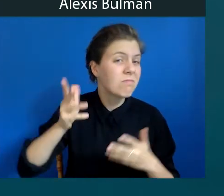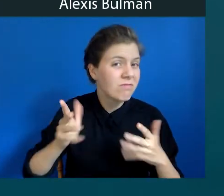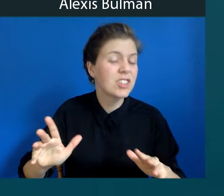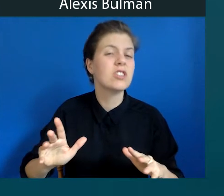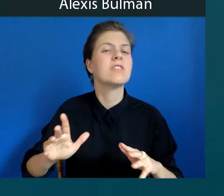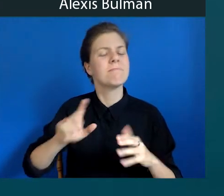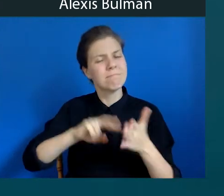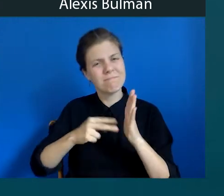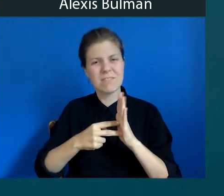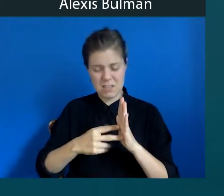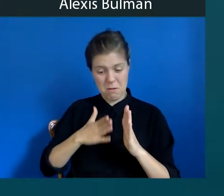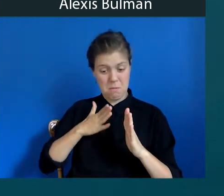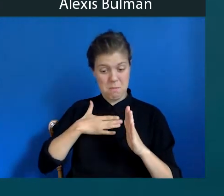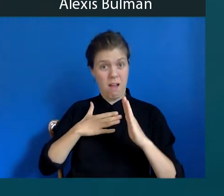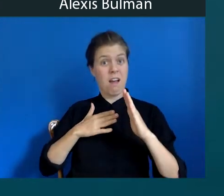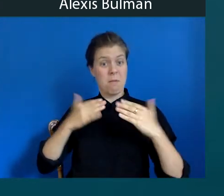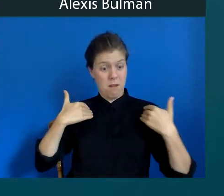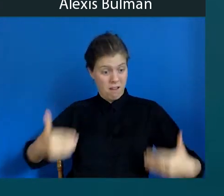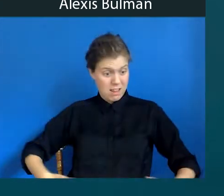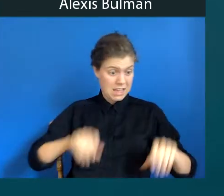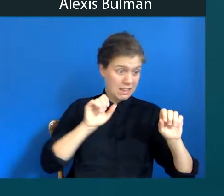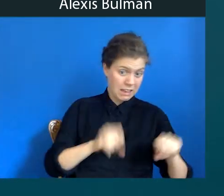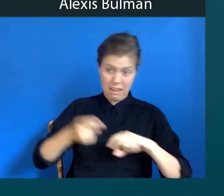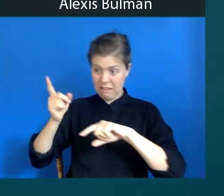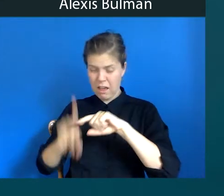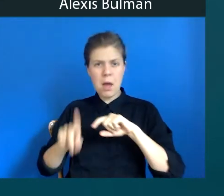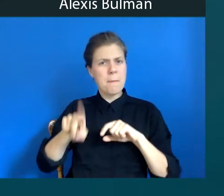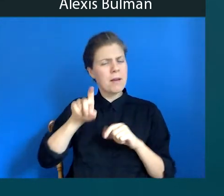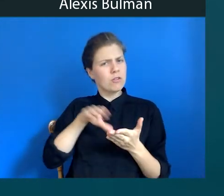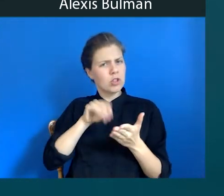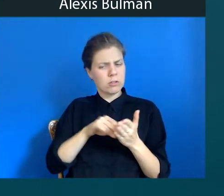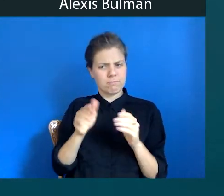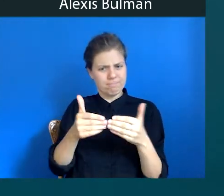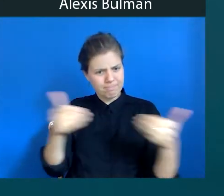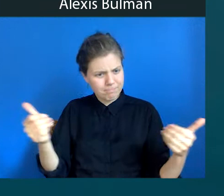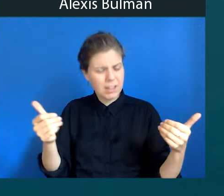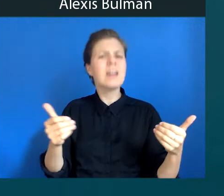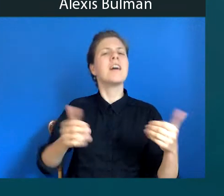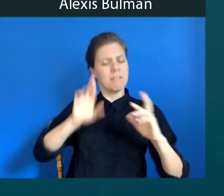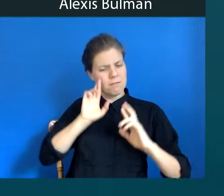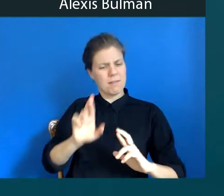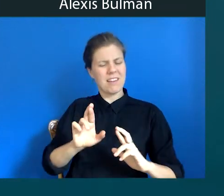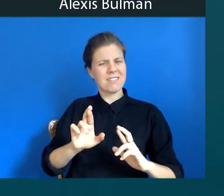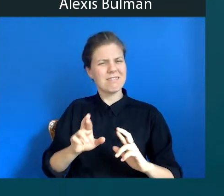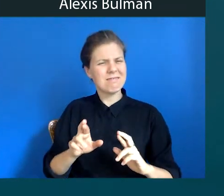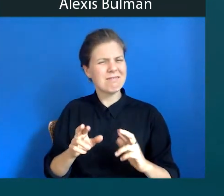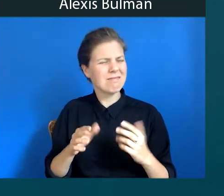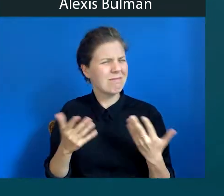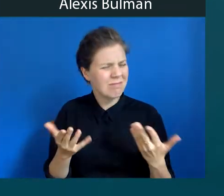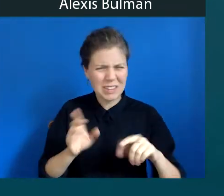my limitations, and to not overdo it. And that's very abstract